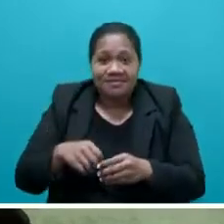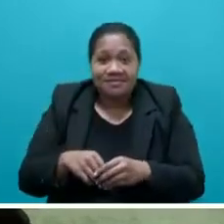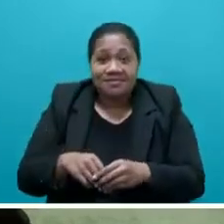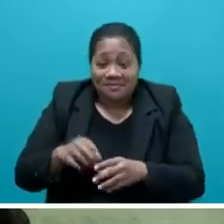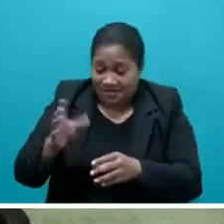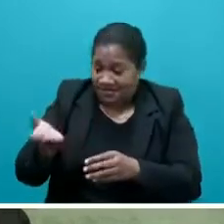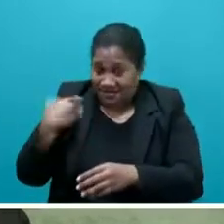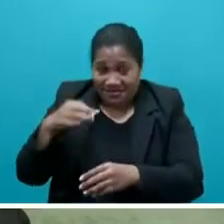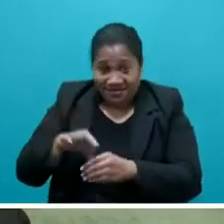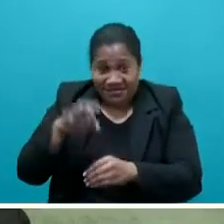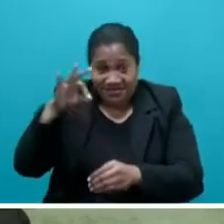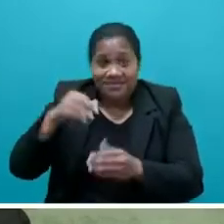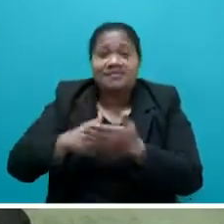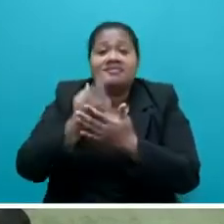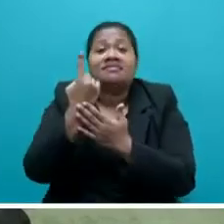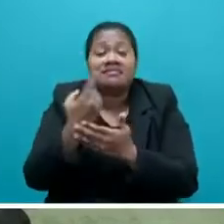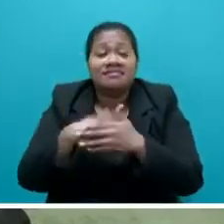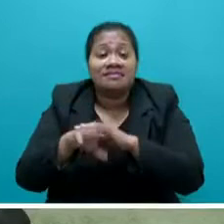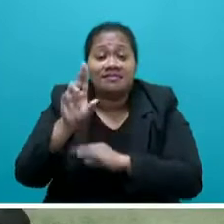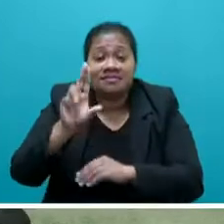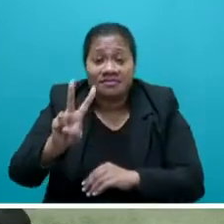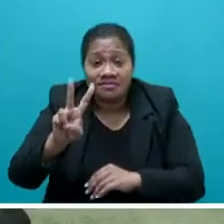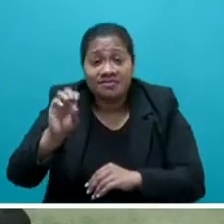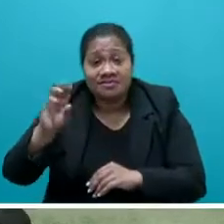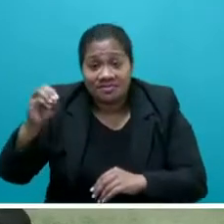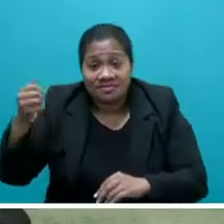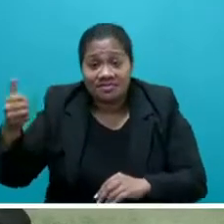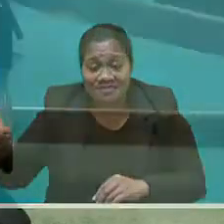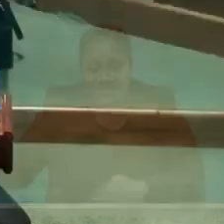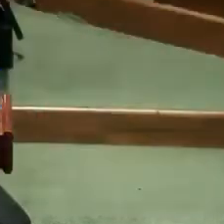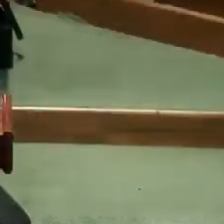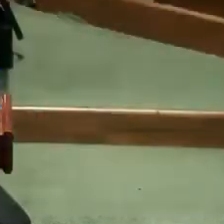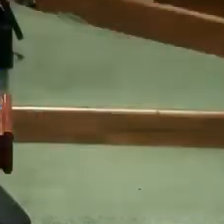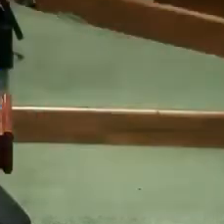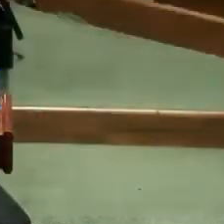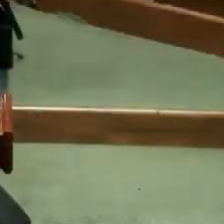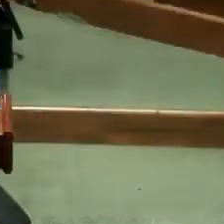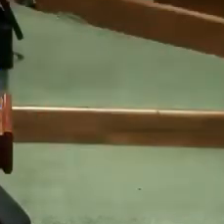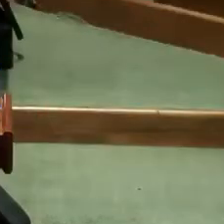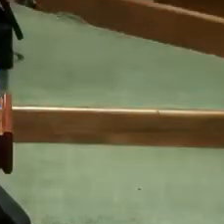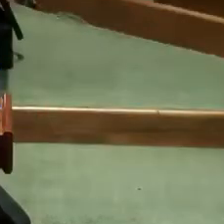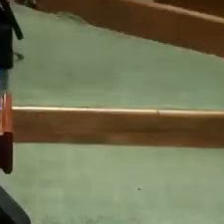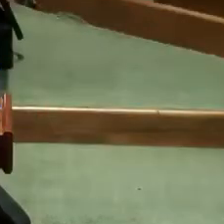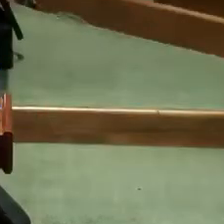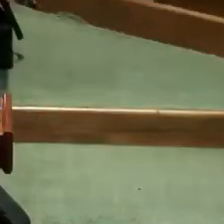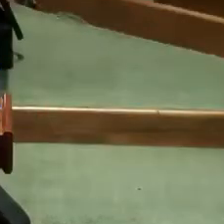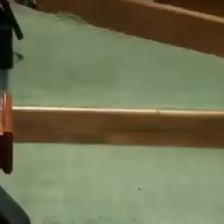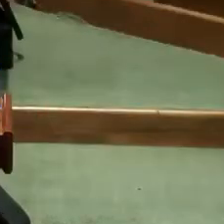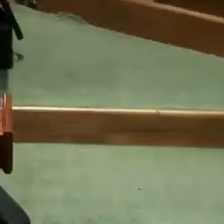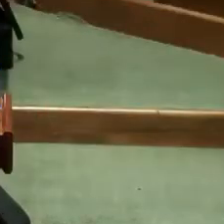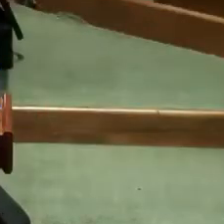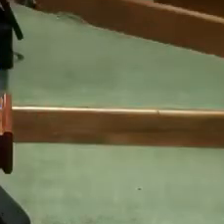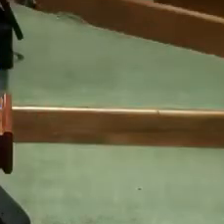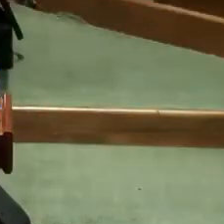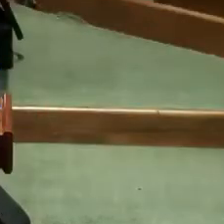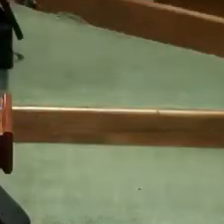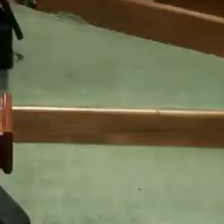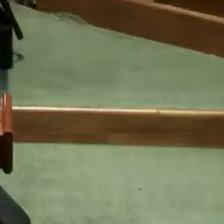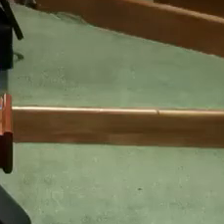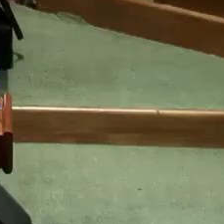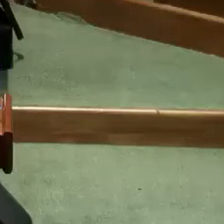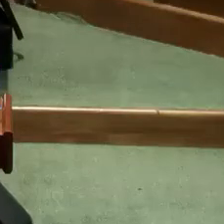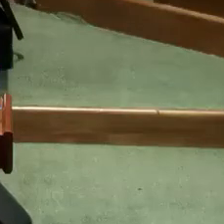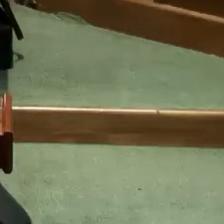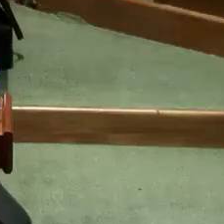elections, they won, in the 2006 elections, they won 11.7% of the votes. But they did not win a single seat. They